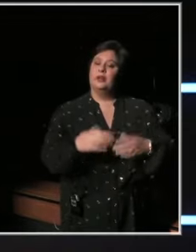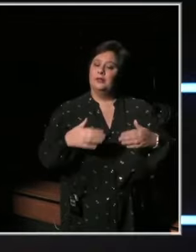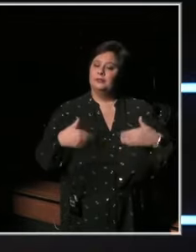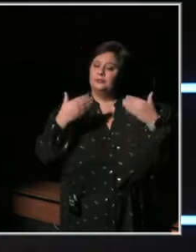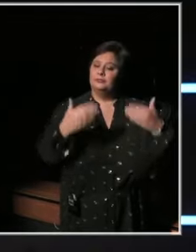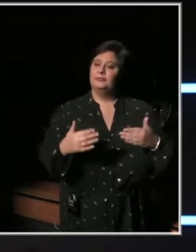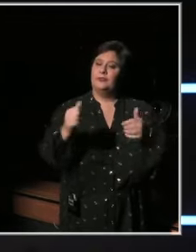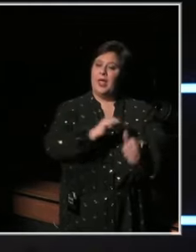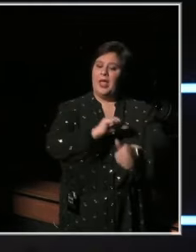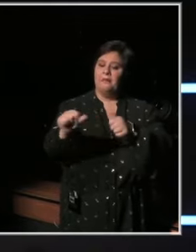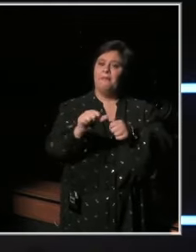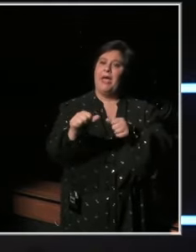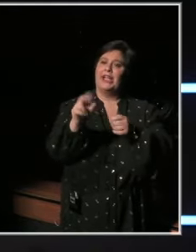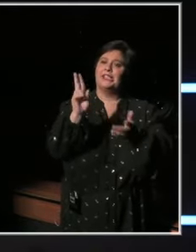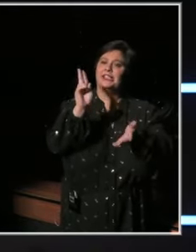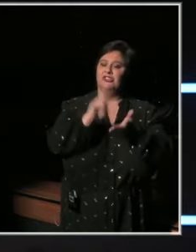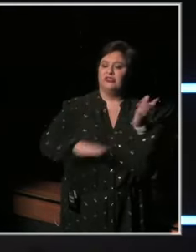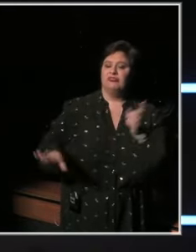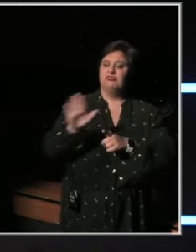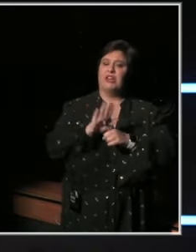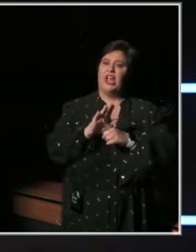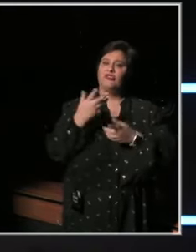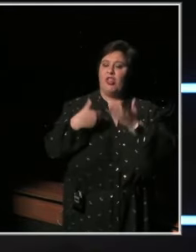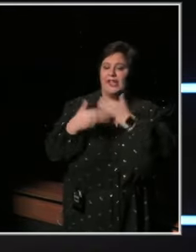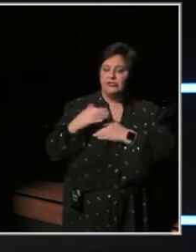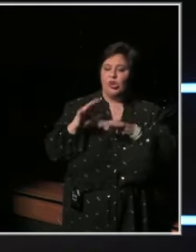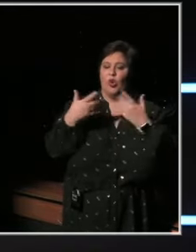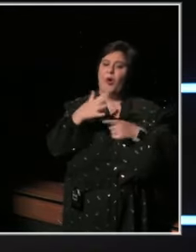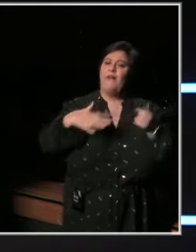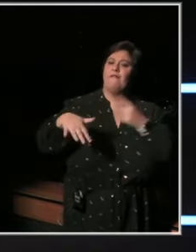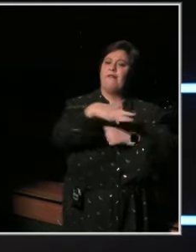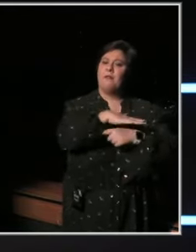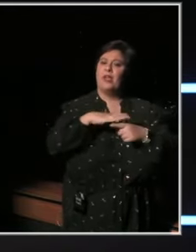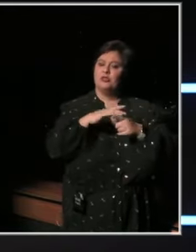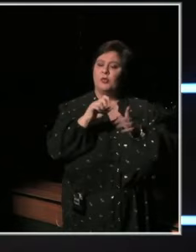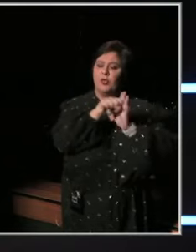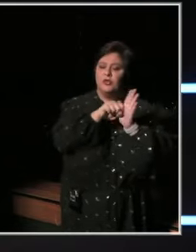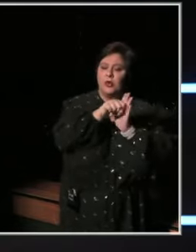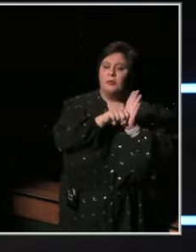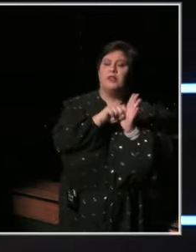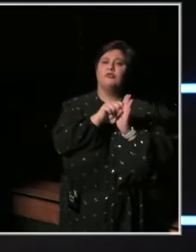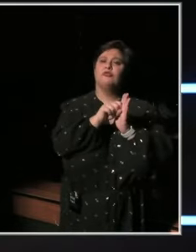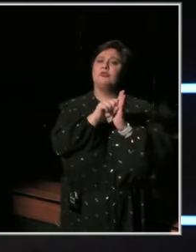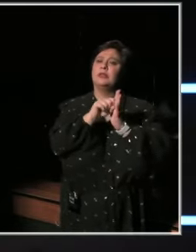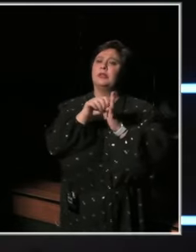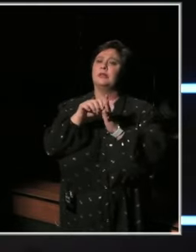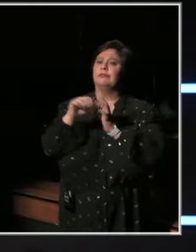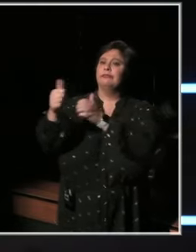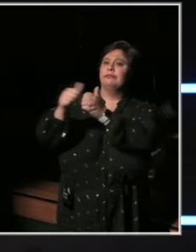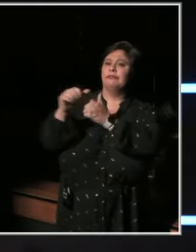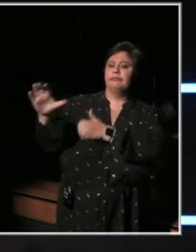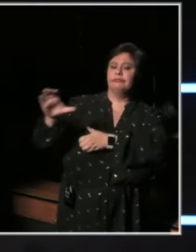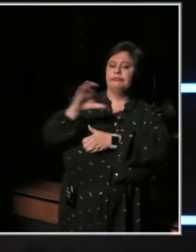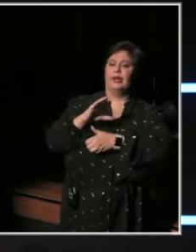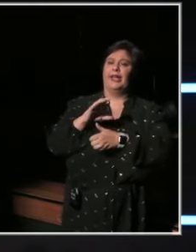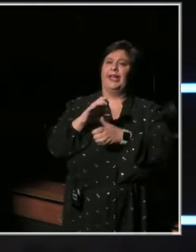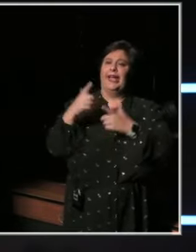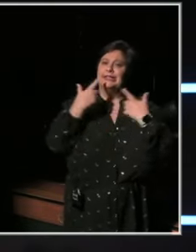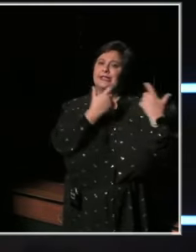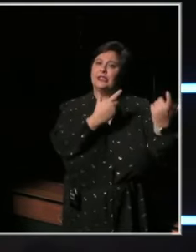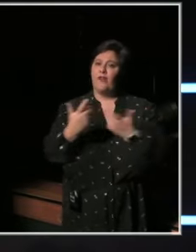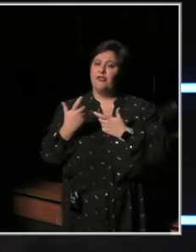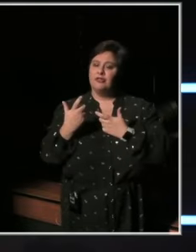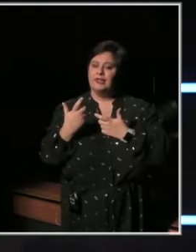Onwards to our best natural history or environmental documentary, sponsored by Discovery.